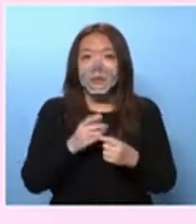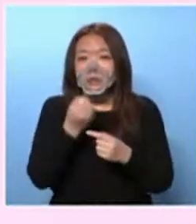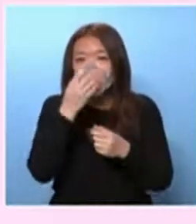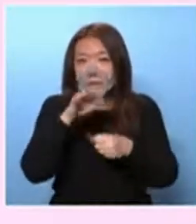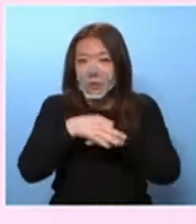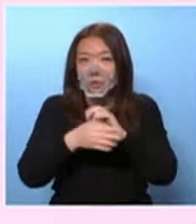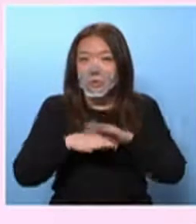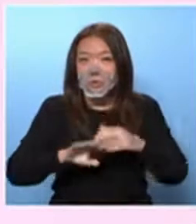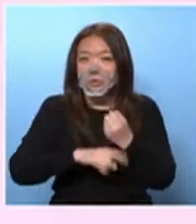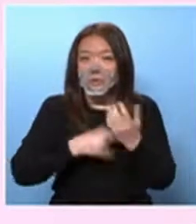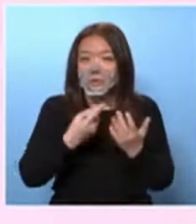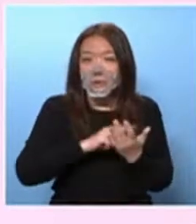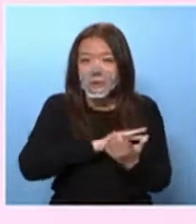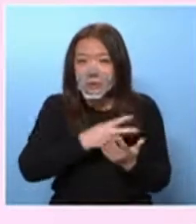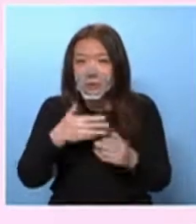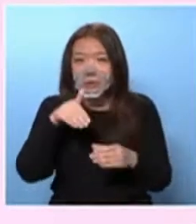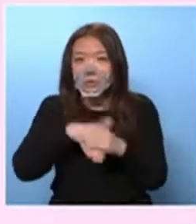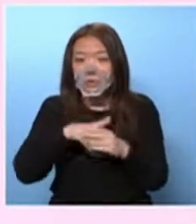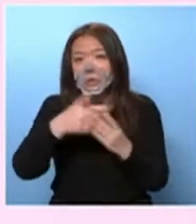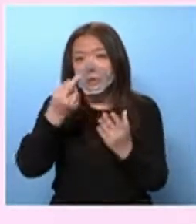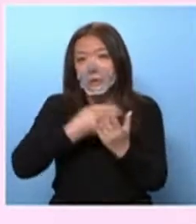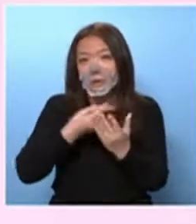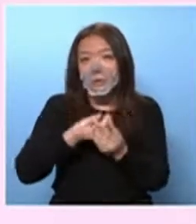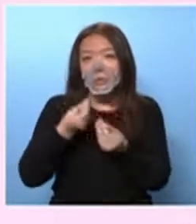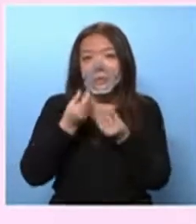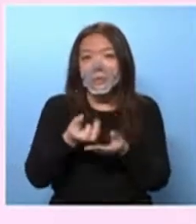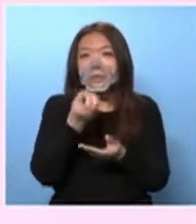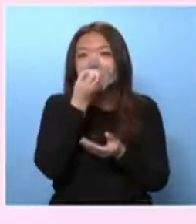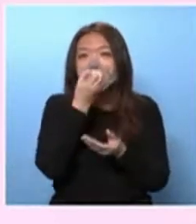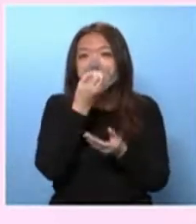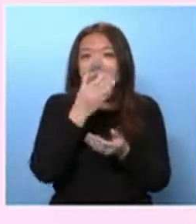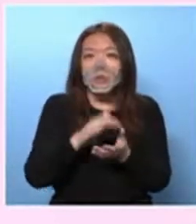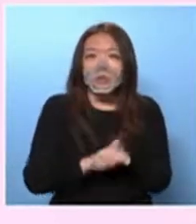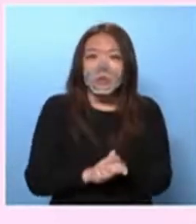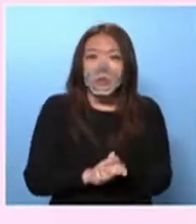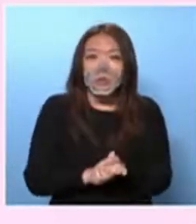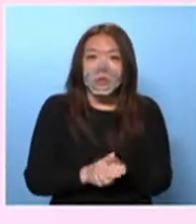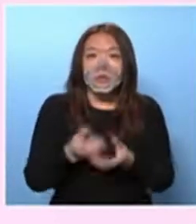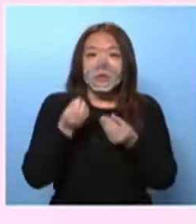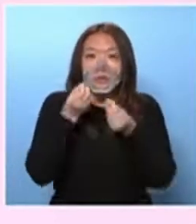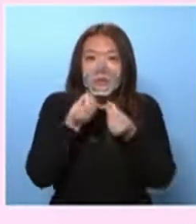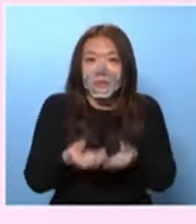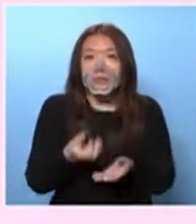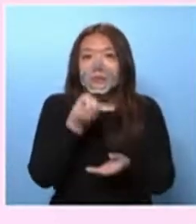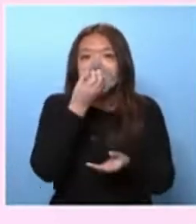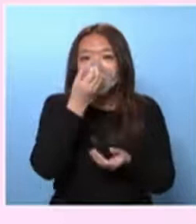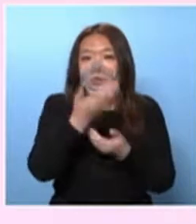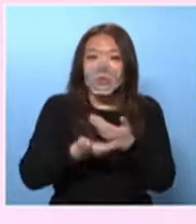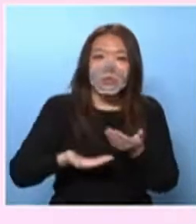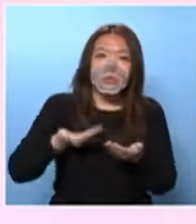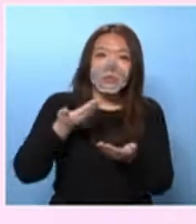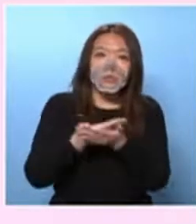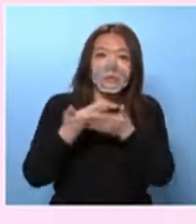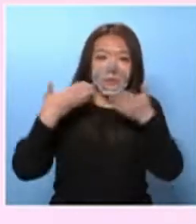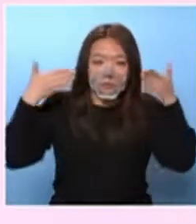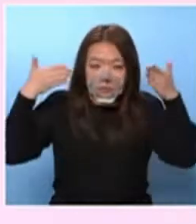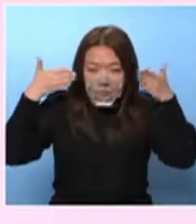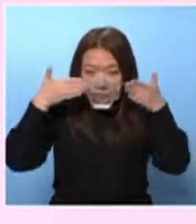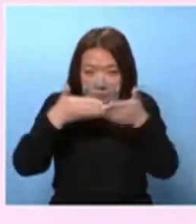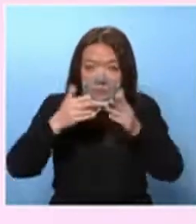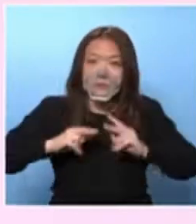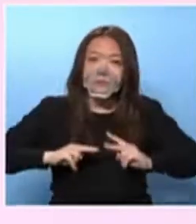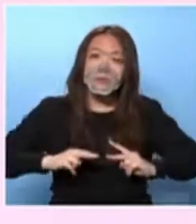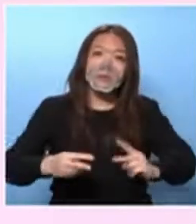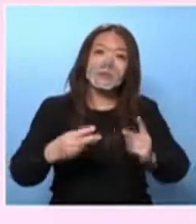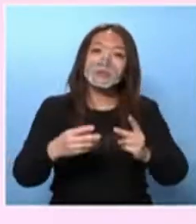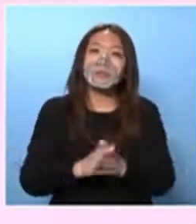new chapter in Hong Kong's development. The implementation of the national security law and improvements to the electoral system have brought Hong